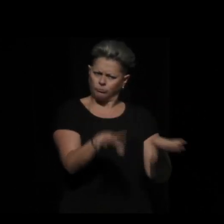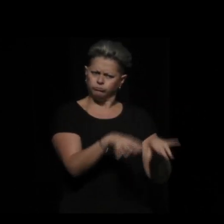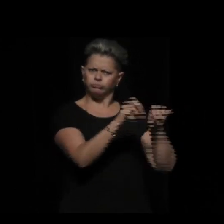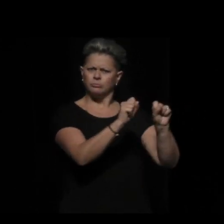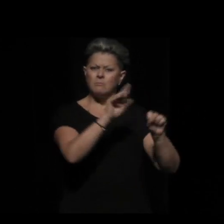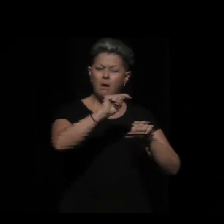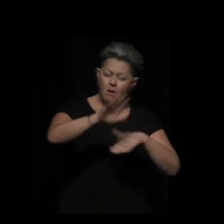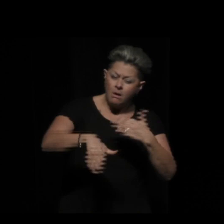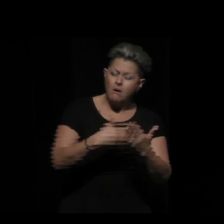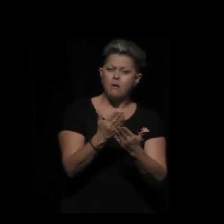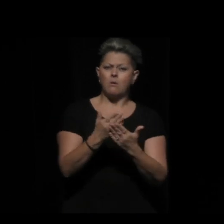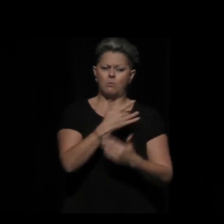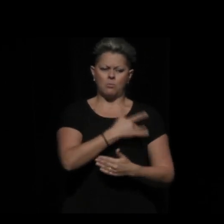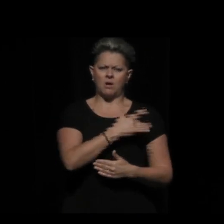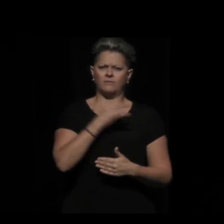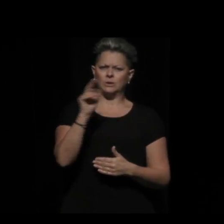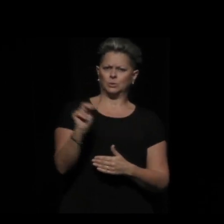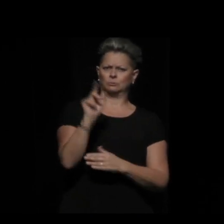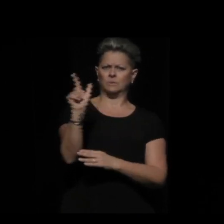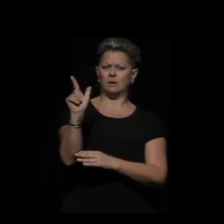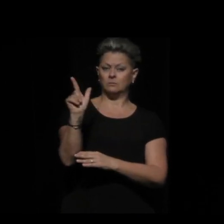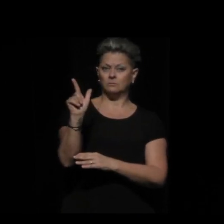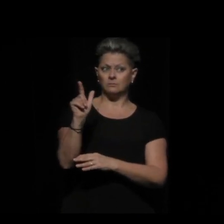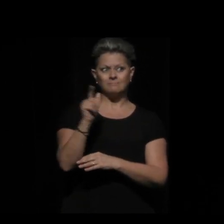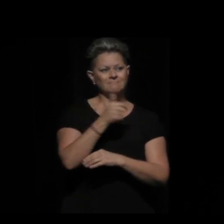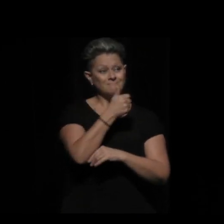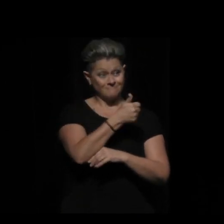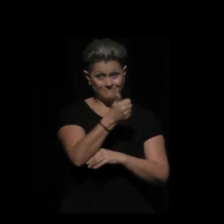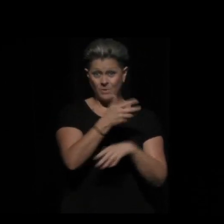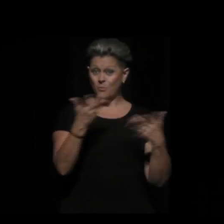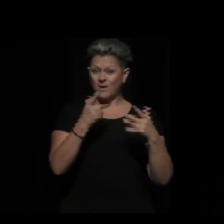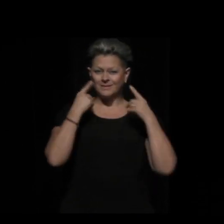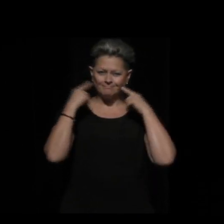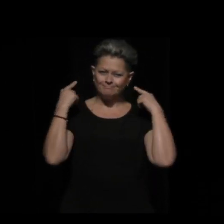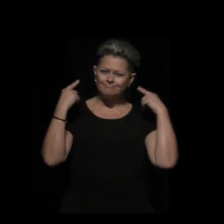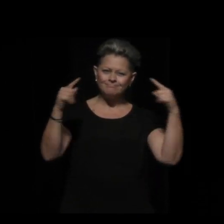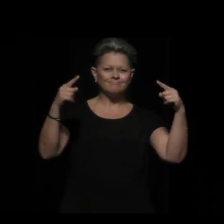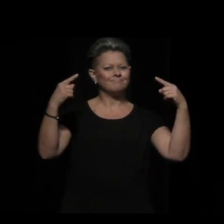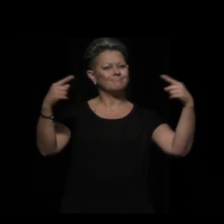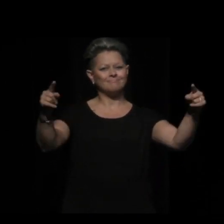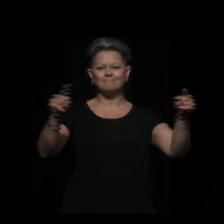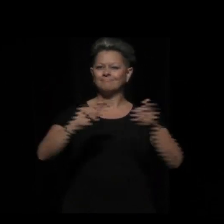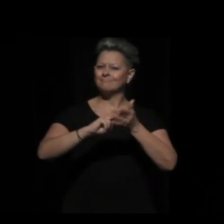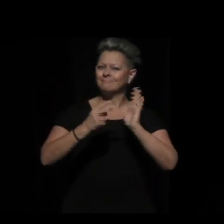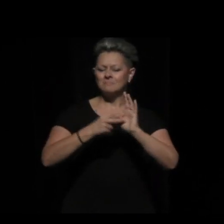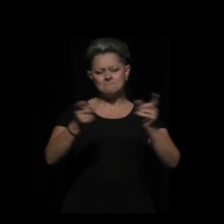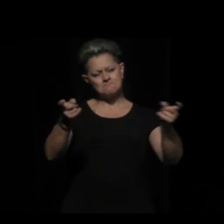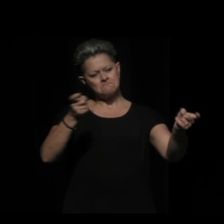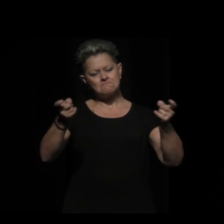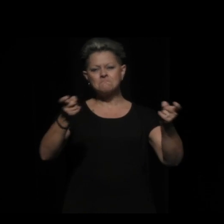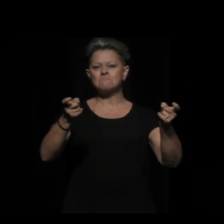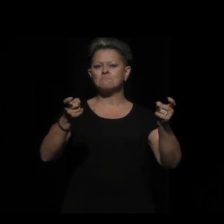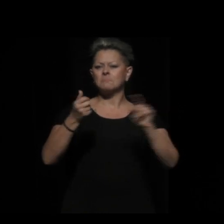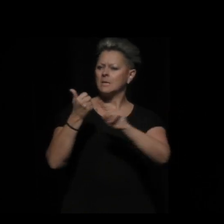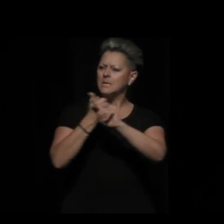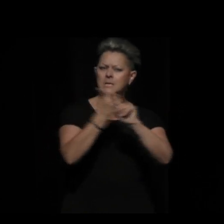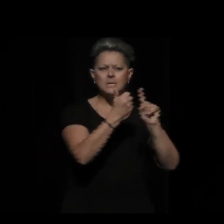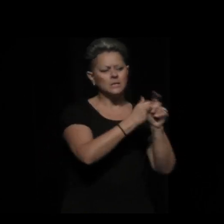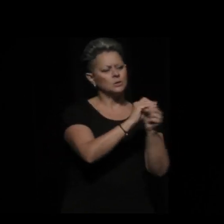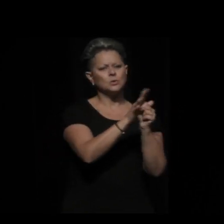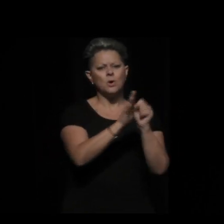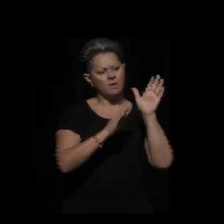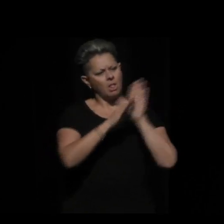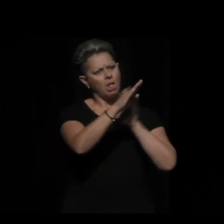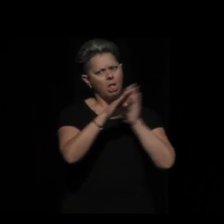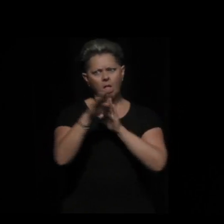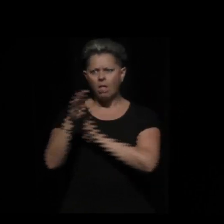entire province. They have succeeded in their ambitious goal of achieving rapid control over each COVID-19